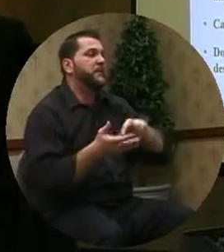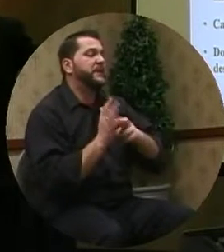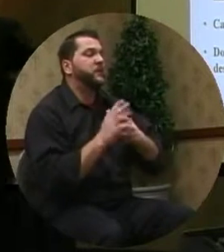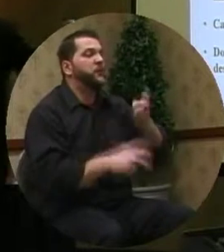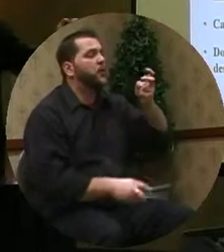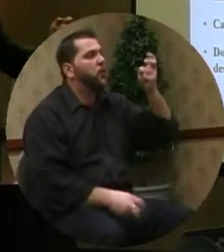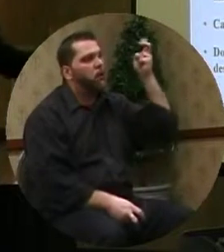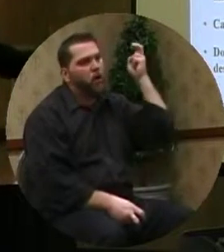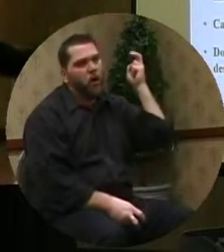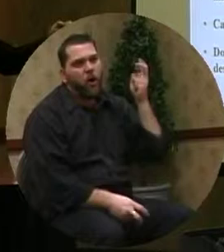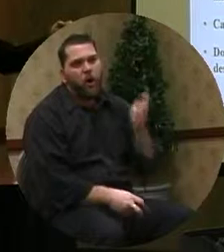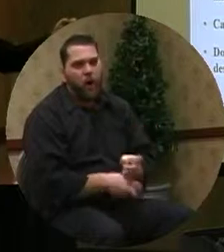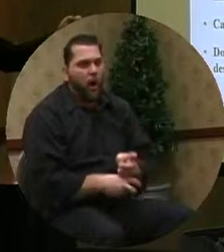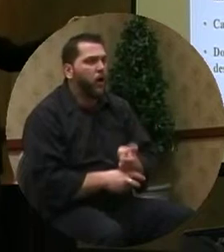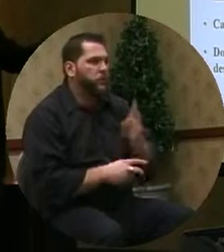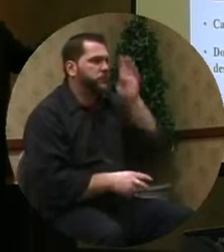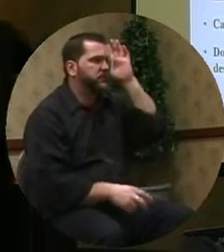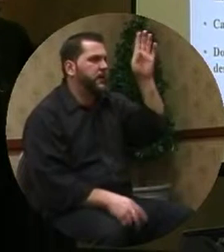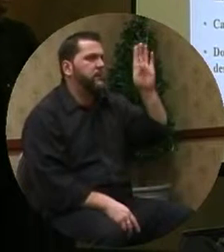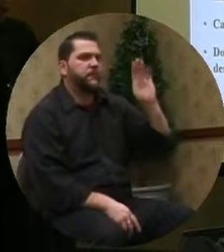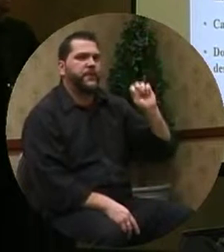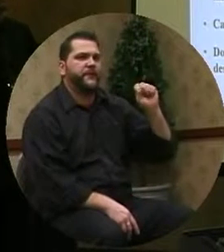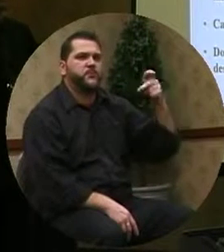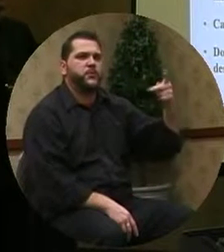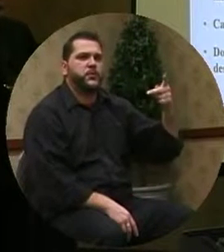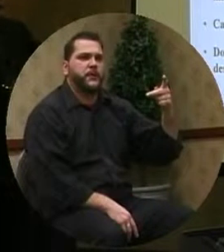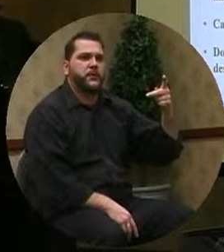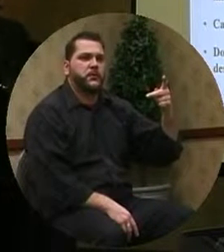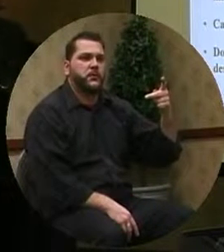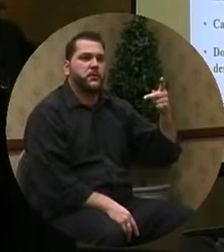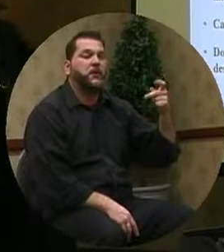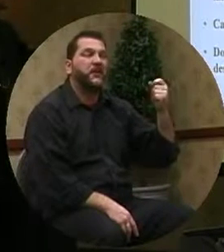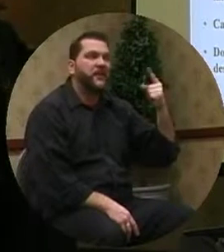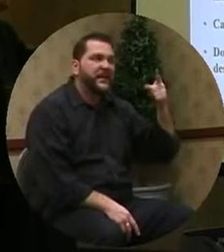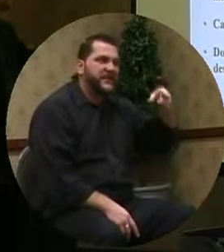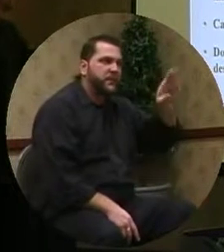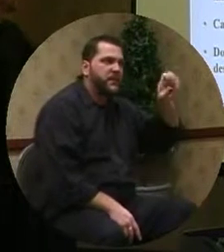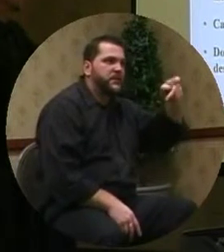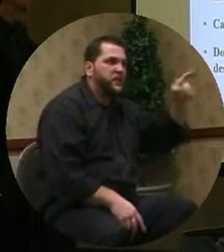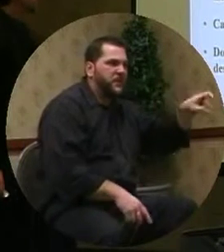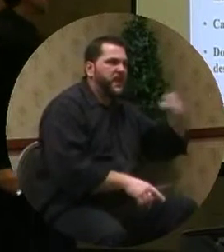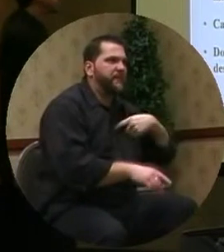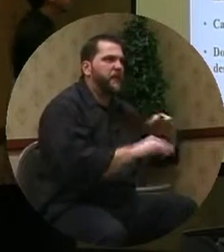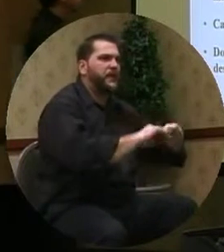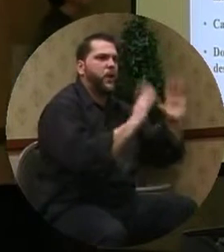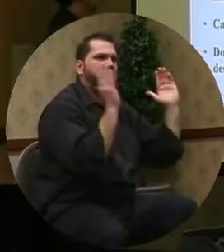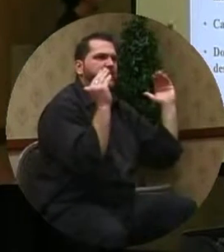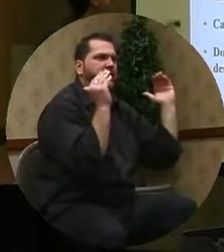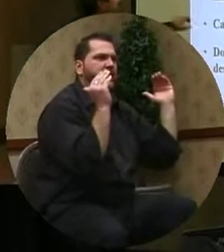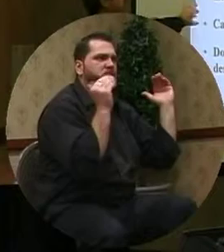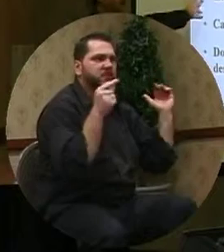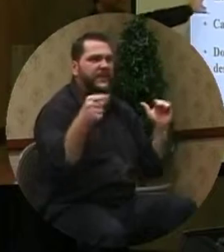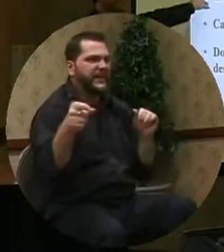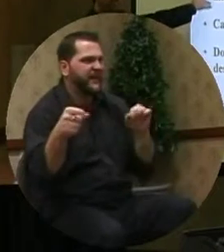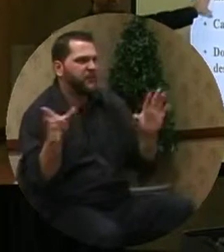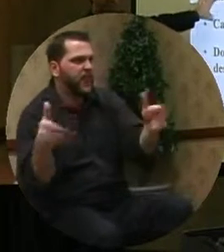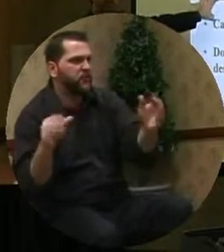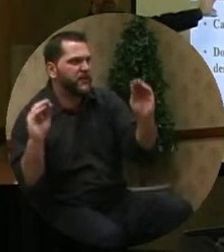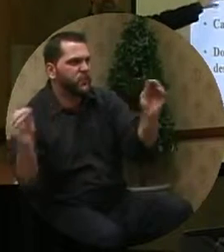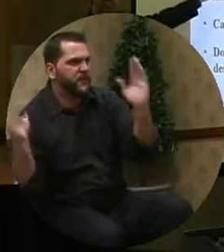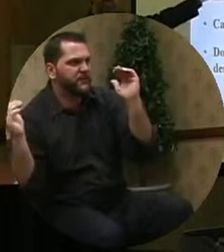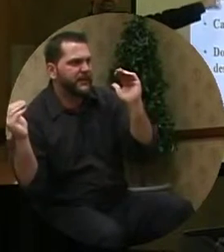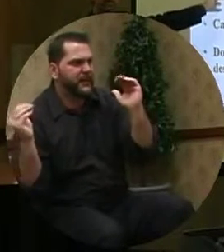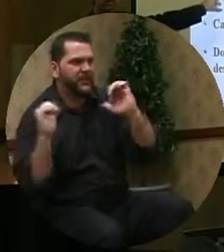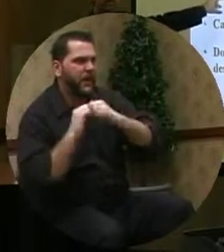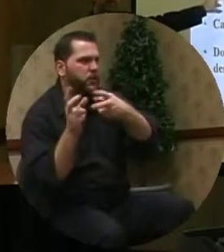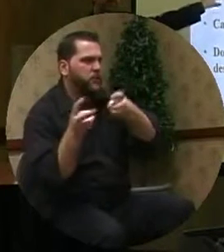very difficult to create a behavior support plan with clear expectations for the student. Does the student understand the behavior is